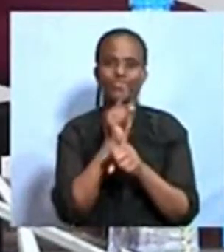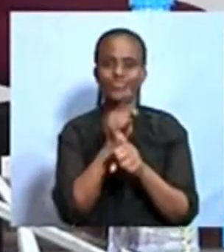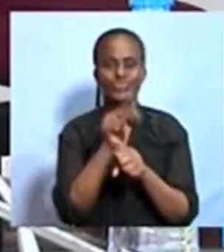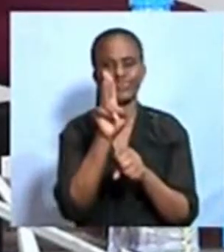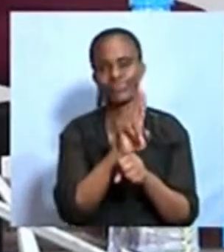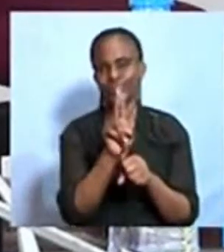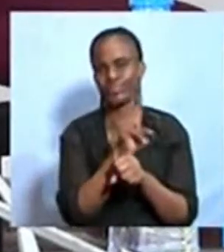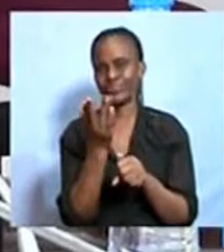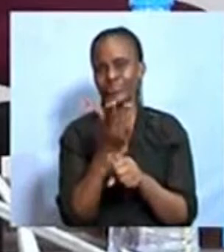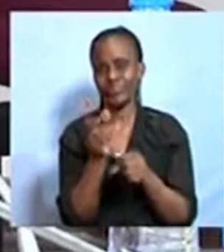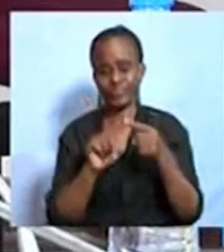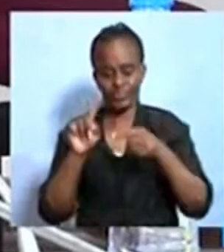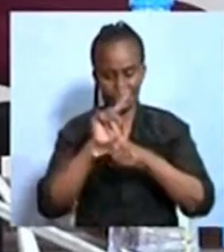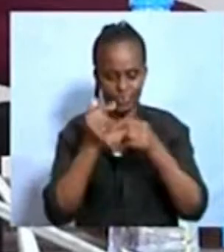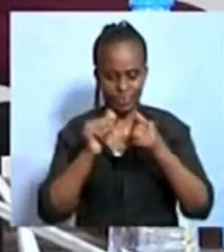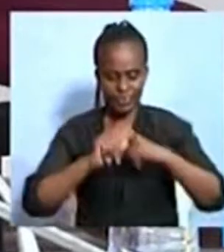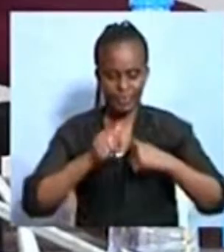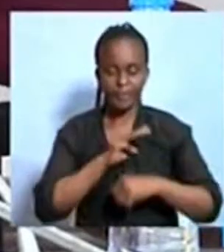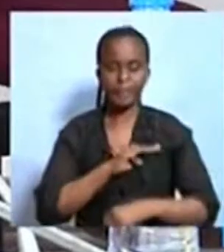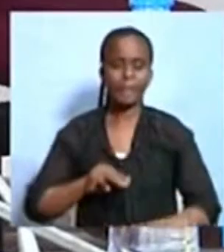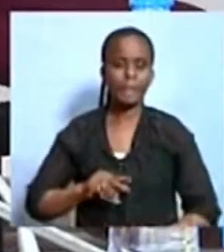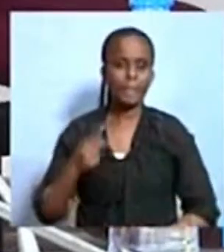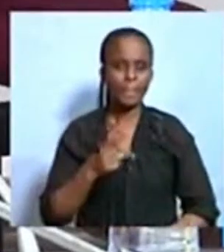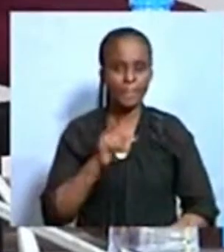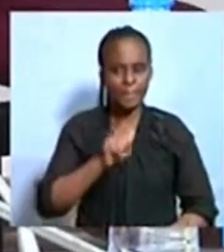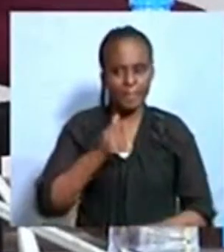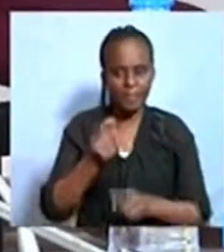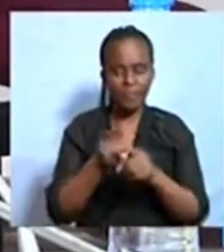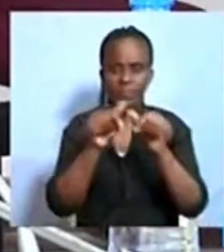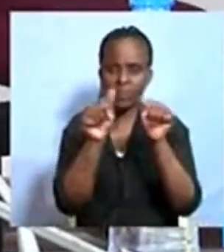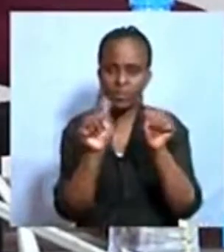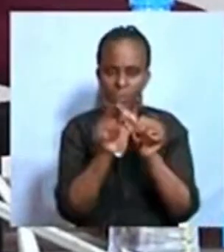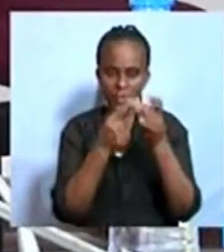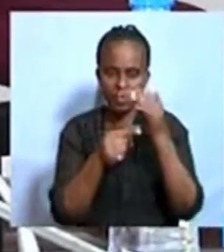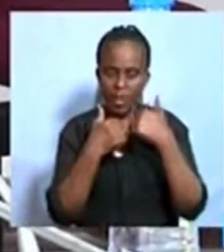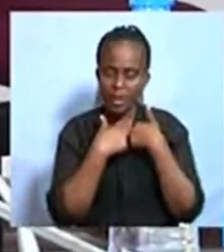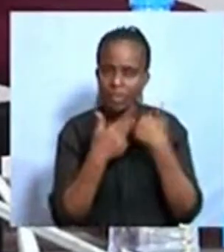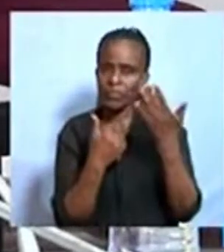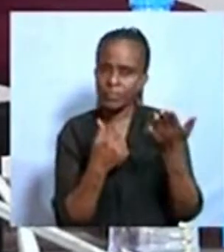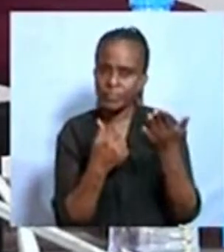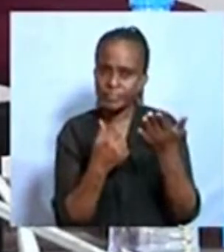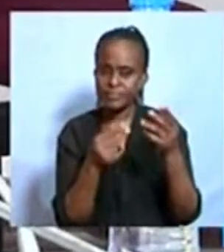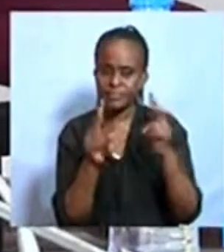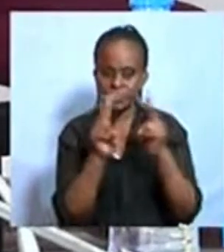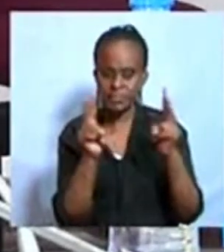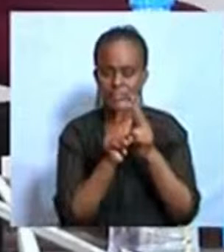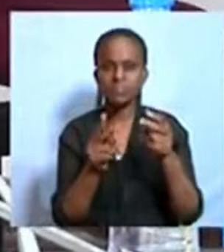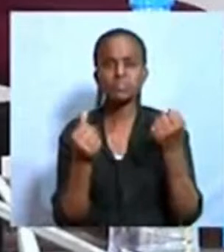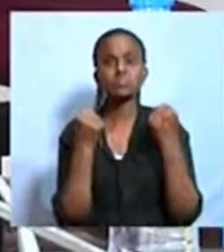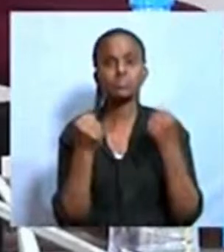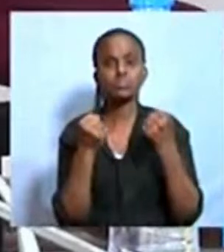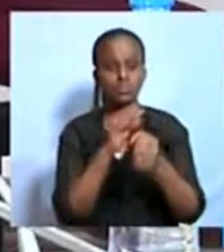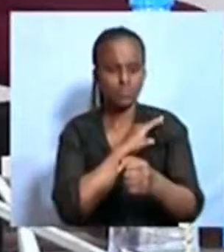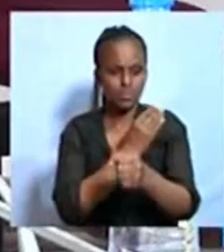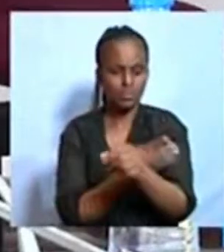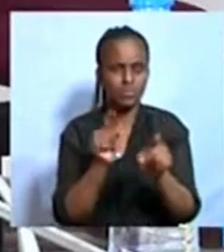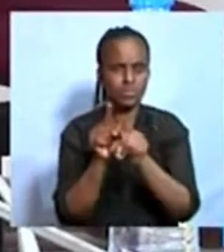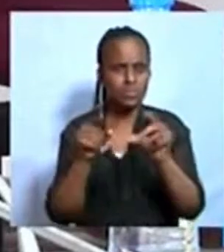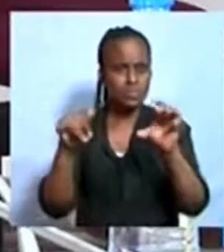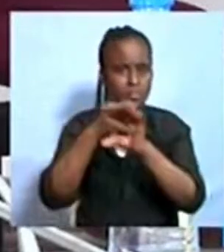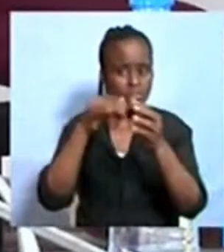to. Today, as members of parliament, you come from areas that have got very energetic and